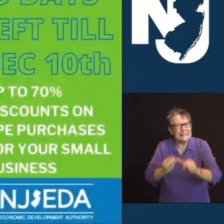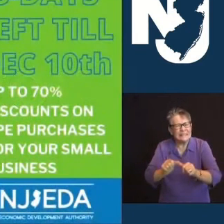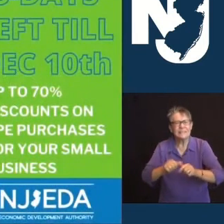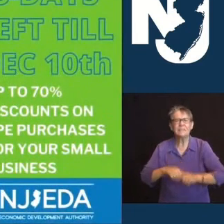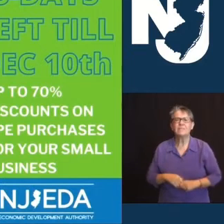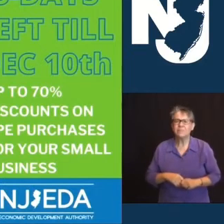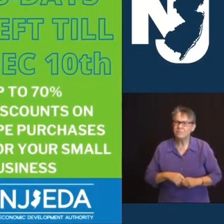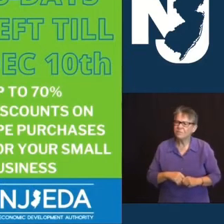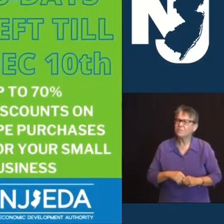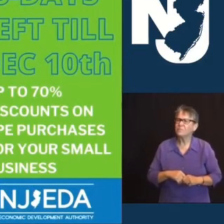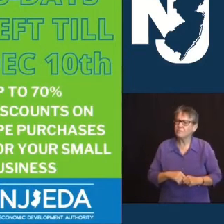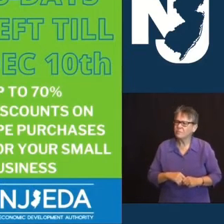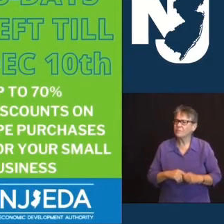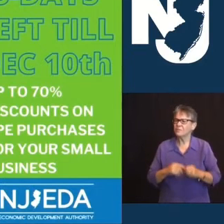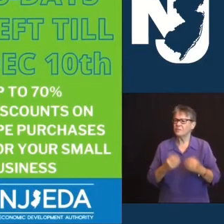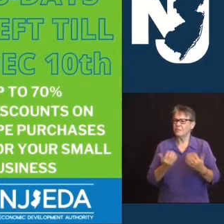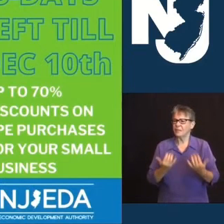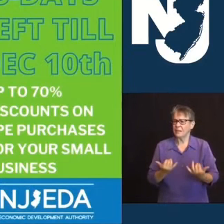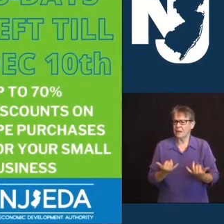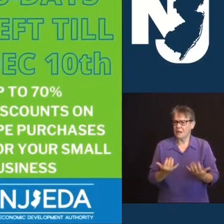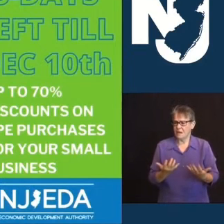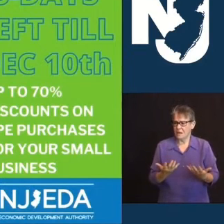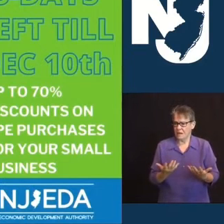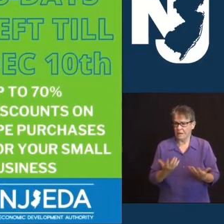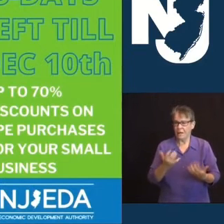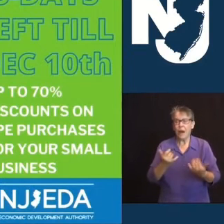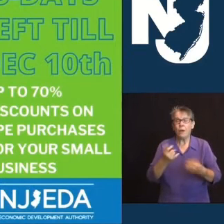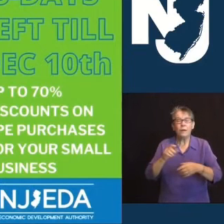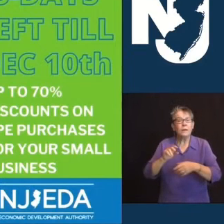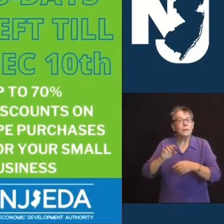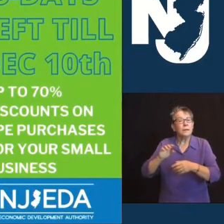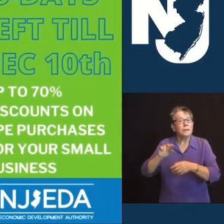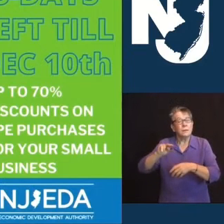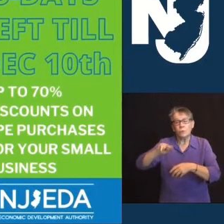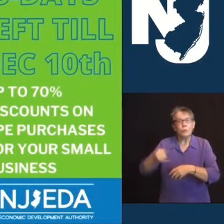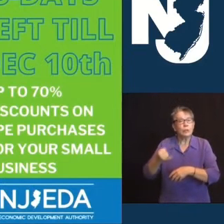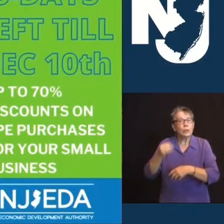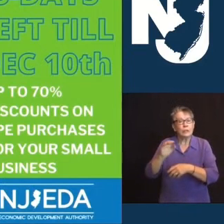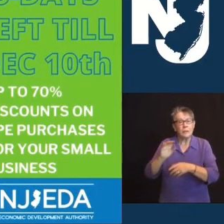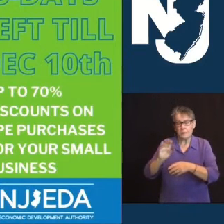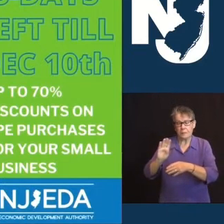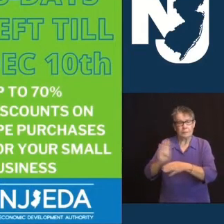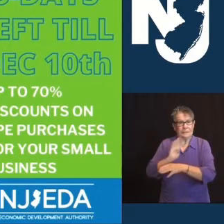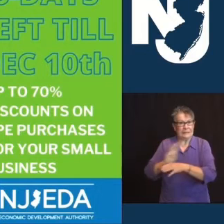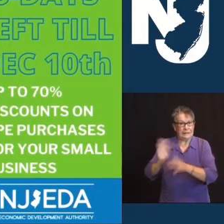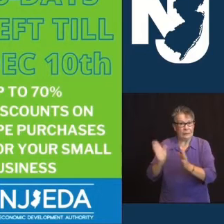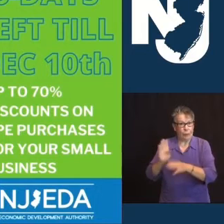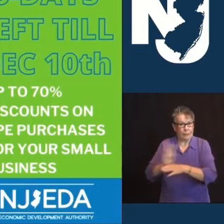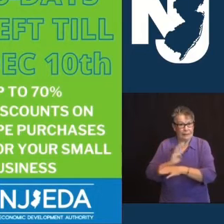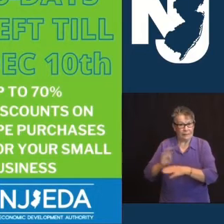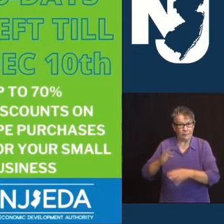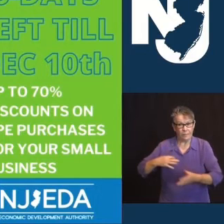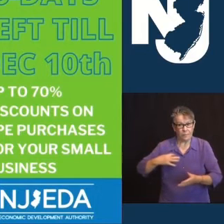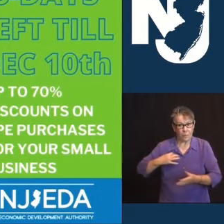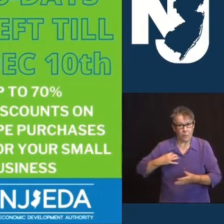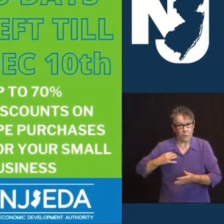with 100 or fewer employees to register for the New Jersey Economic Development Authority's PPE discount program